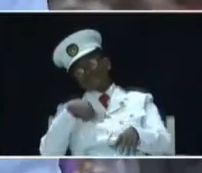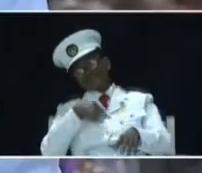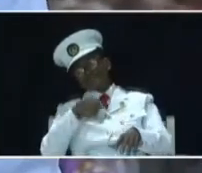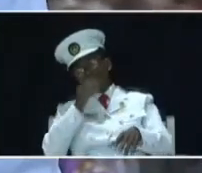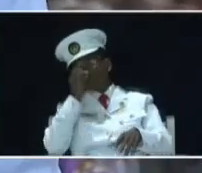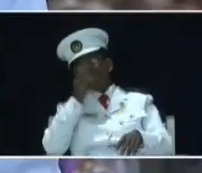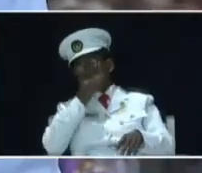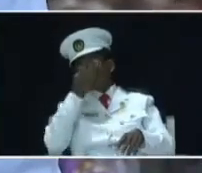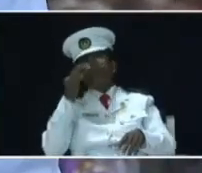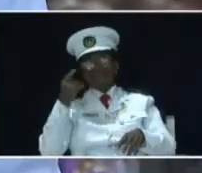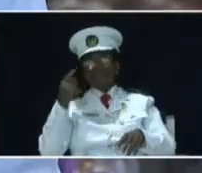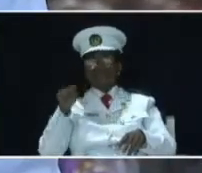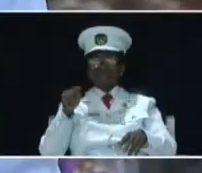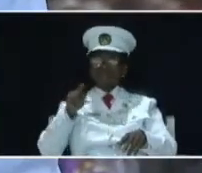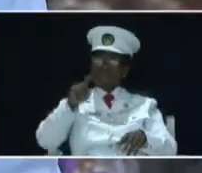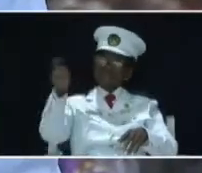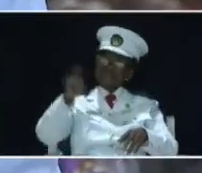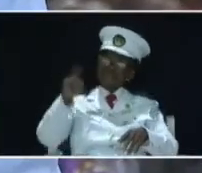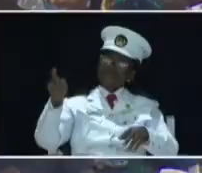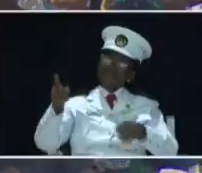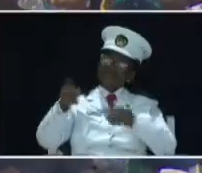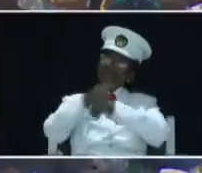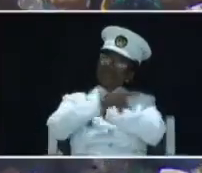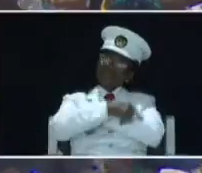Maybe we should bring 100 days back.